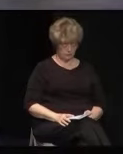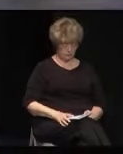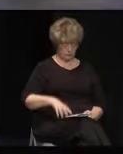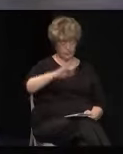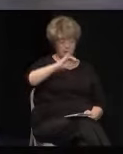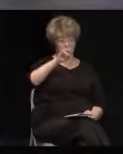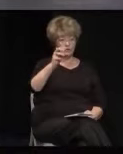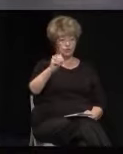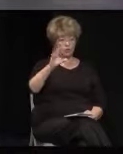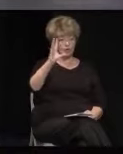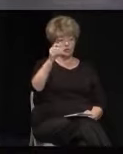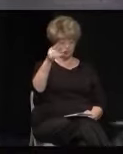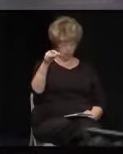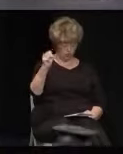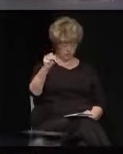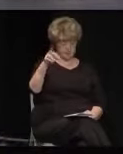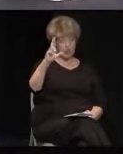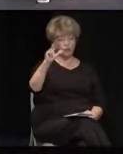Joy Dolores Rance.